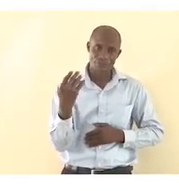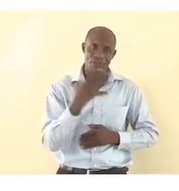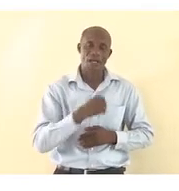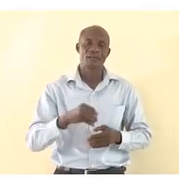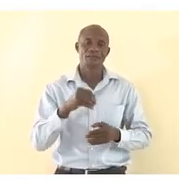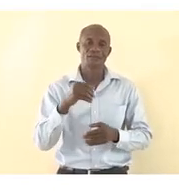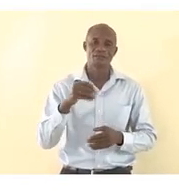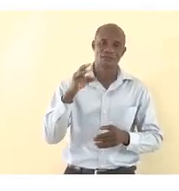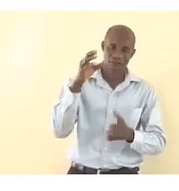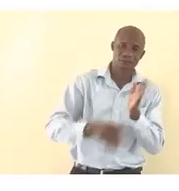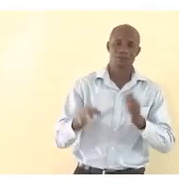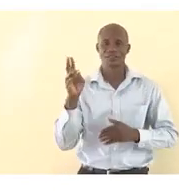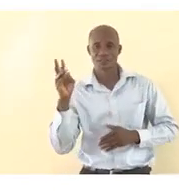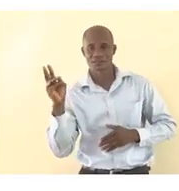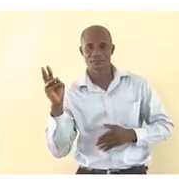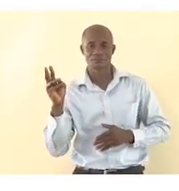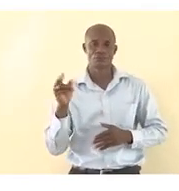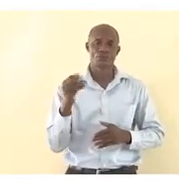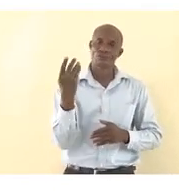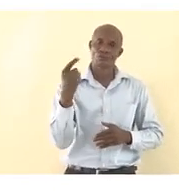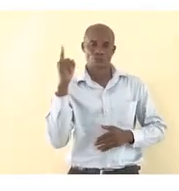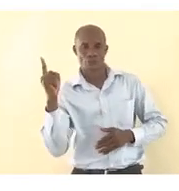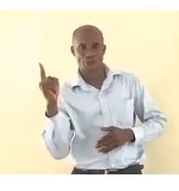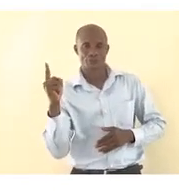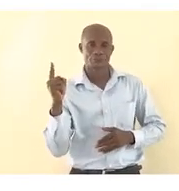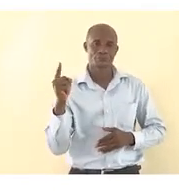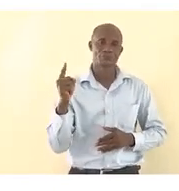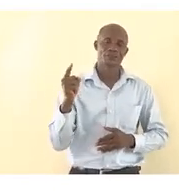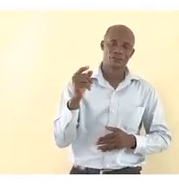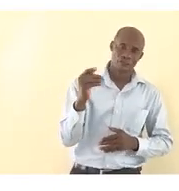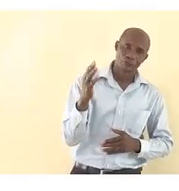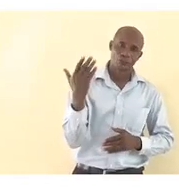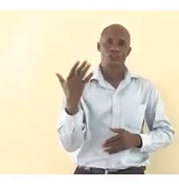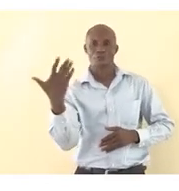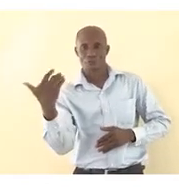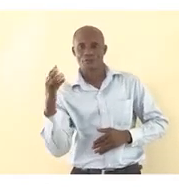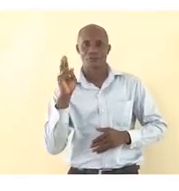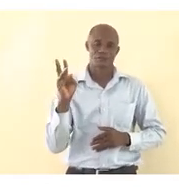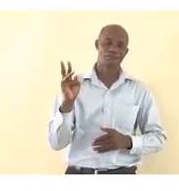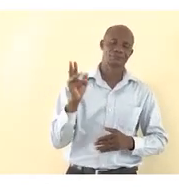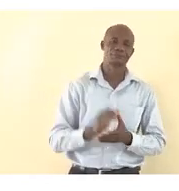John chapter 14 and John chapter 16, 14, 1 and 14, 15 to 26, but also John chapter 16.